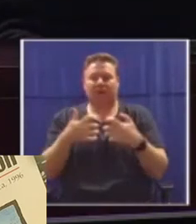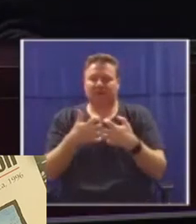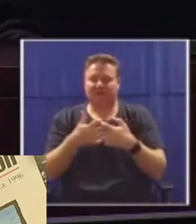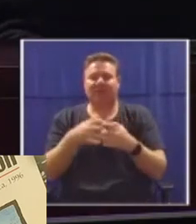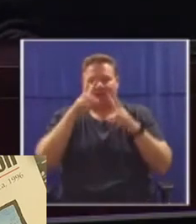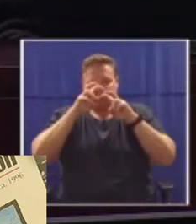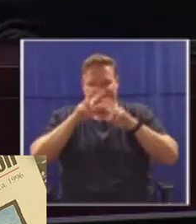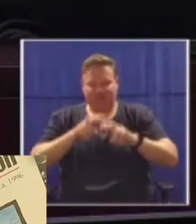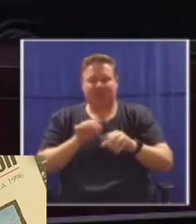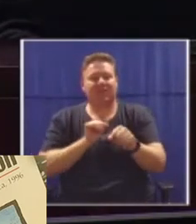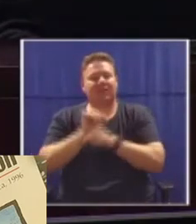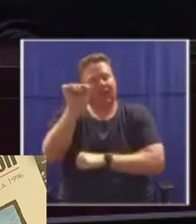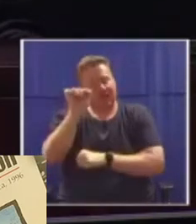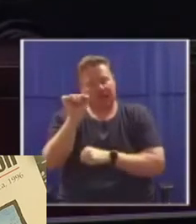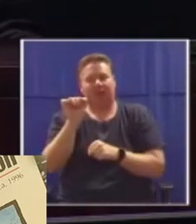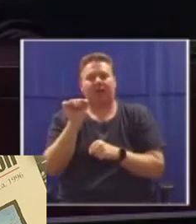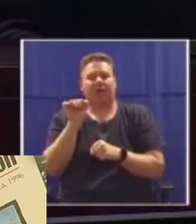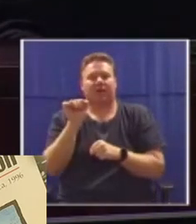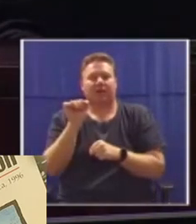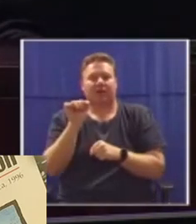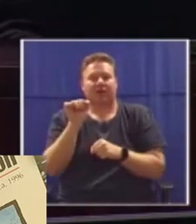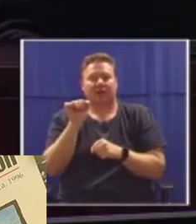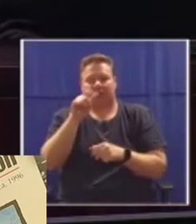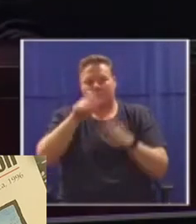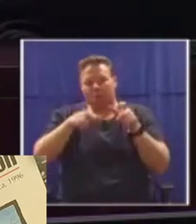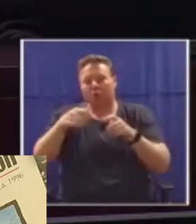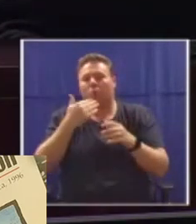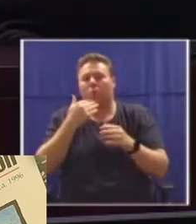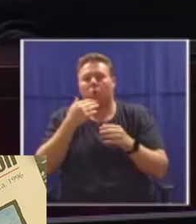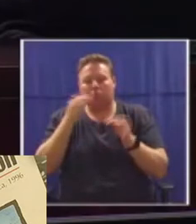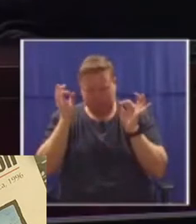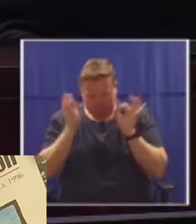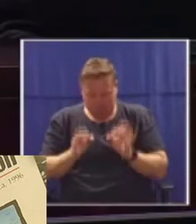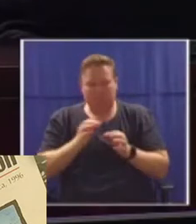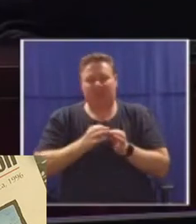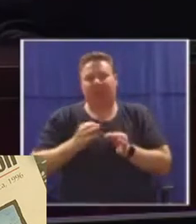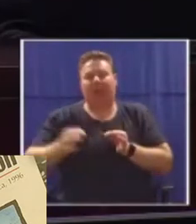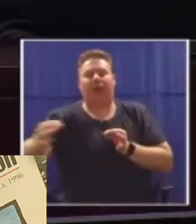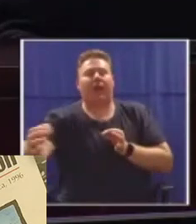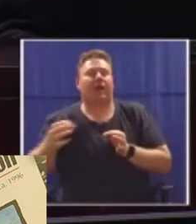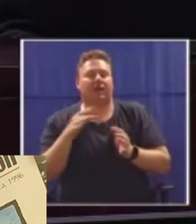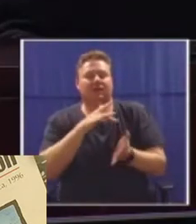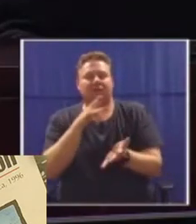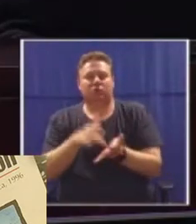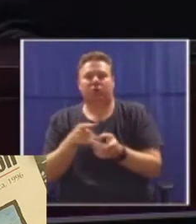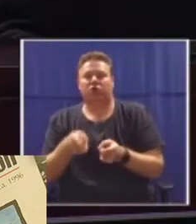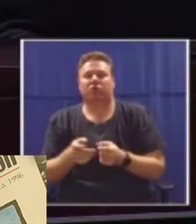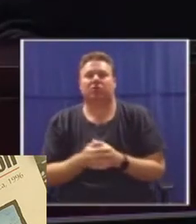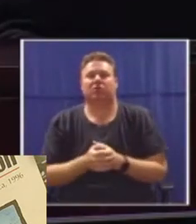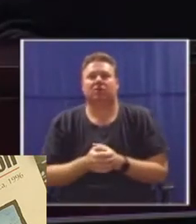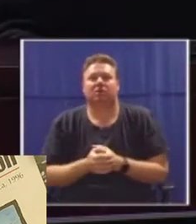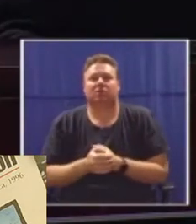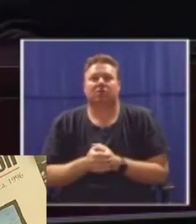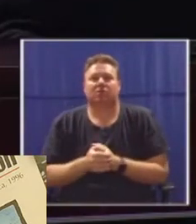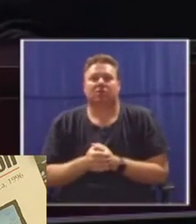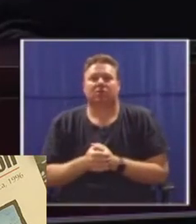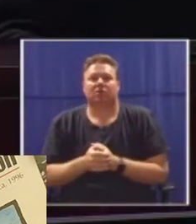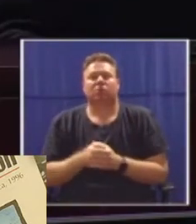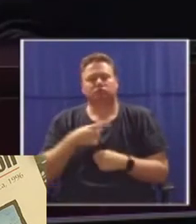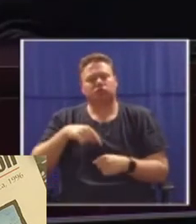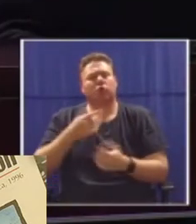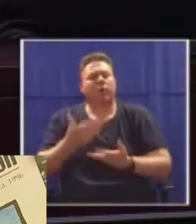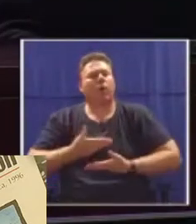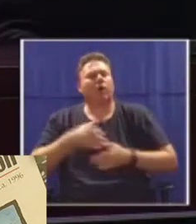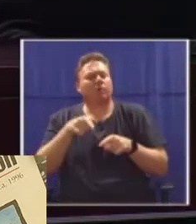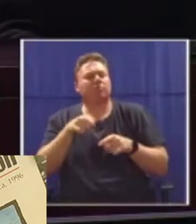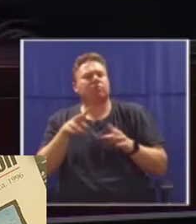act against parties who deliberately delay proceedings is most welcome. We support the